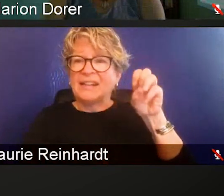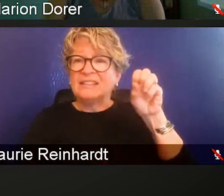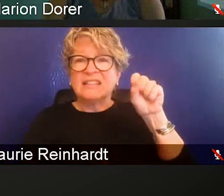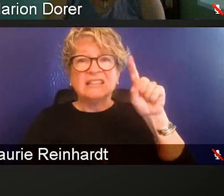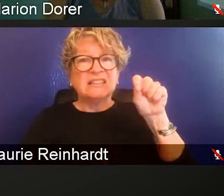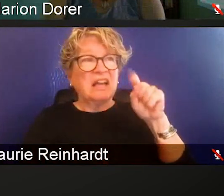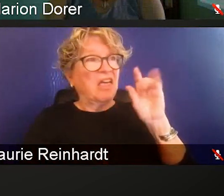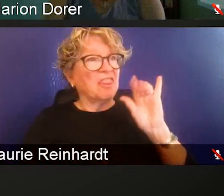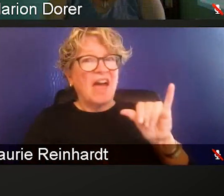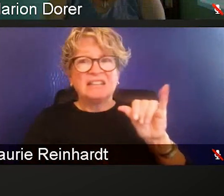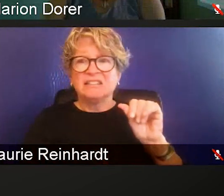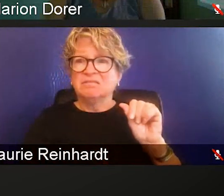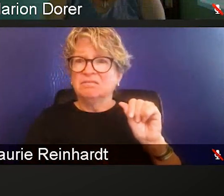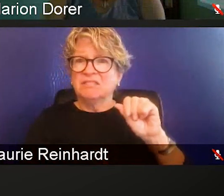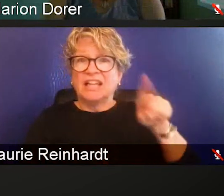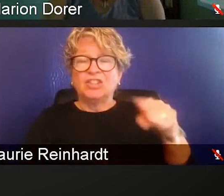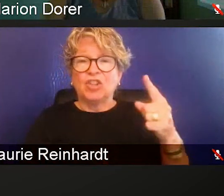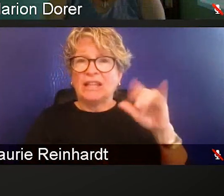So